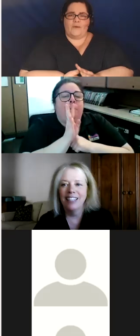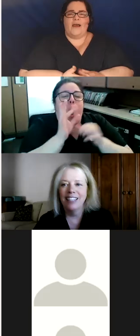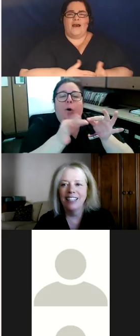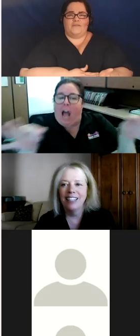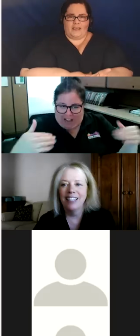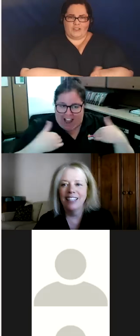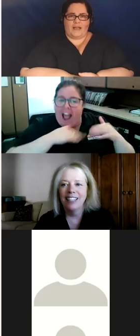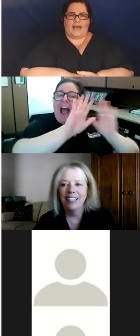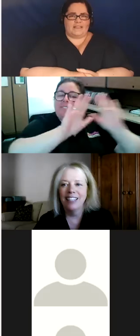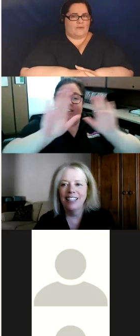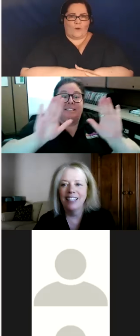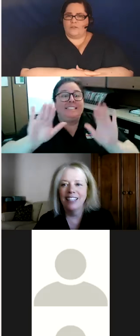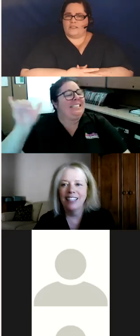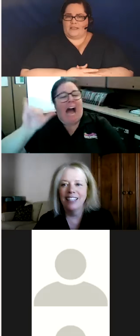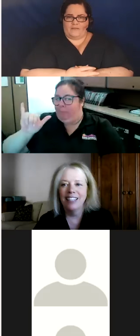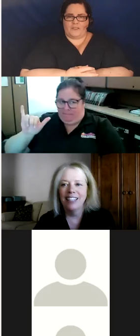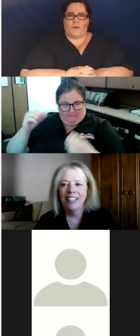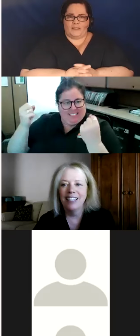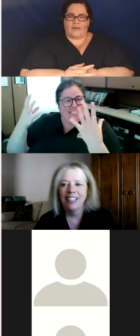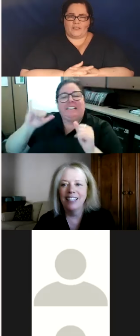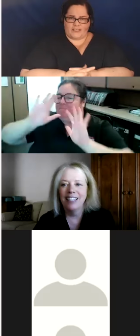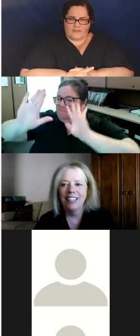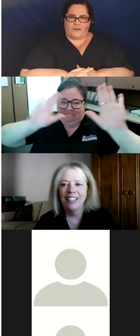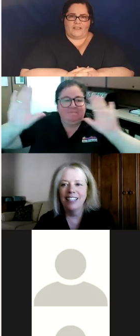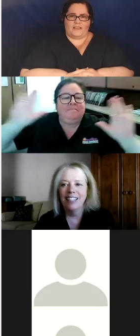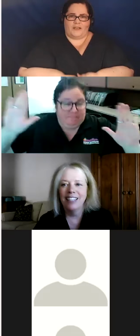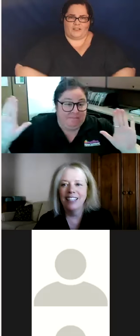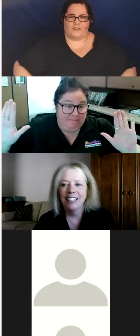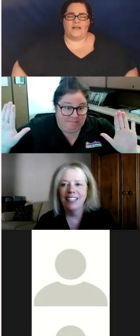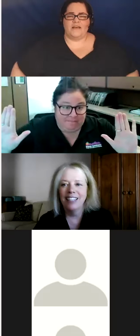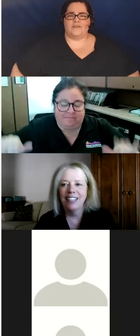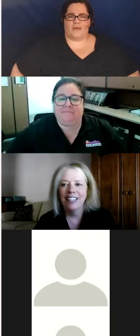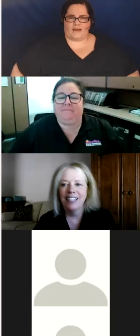true. Every country has their own, just like every spoken language is different in every